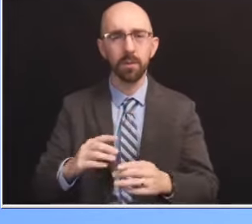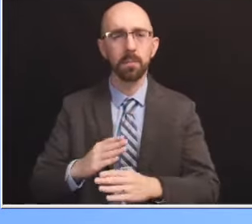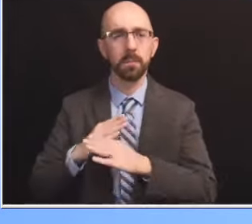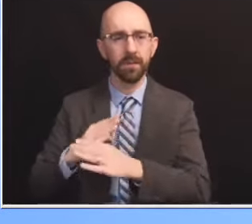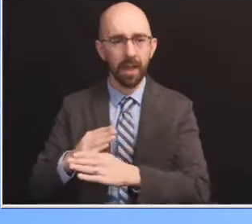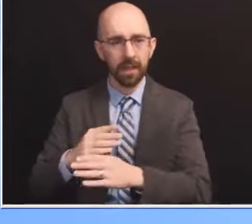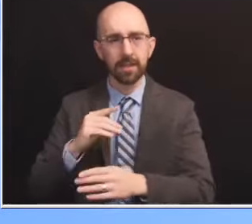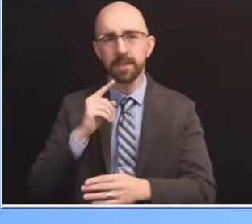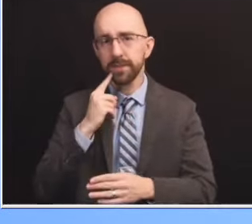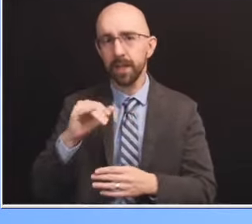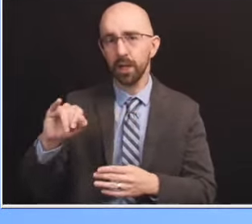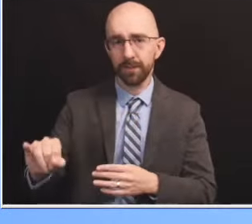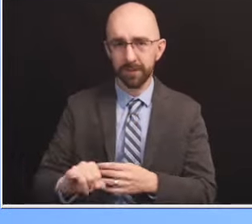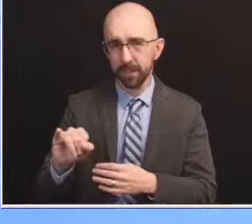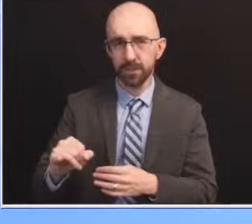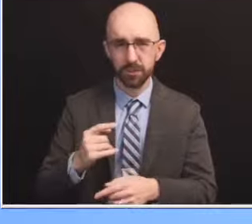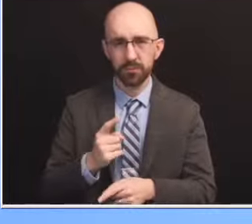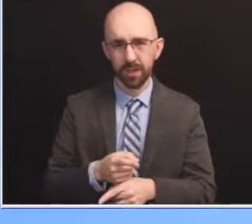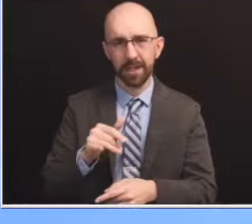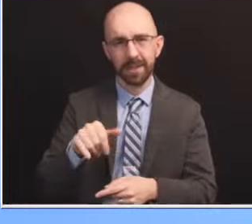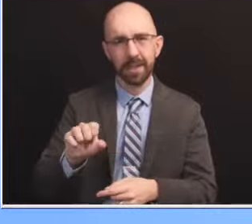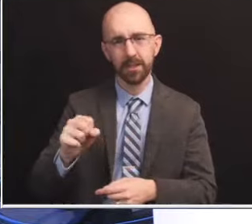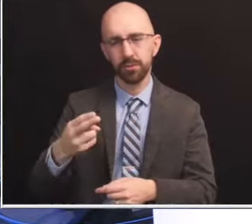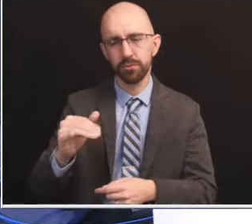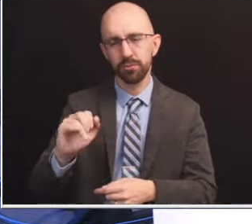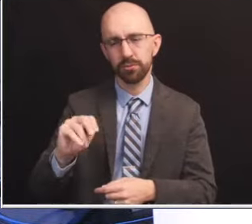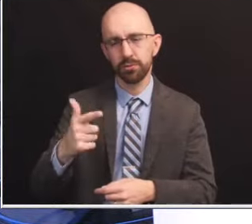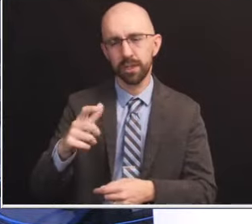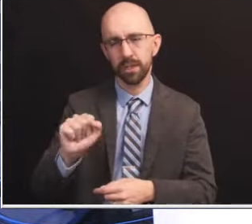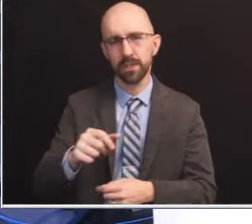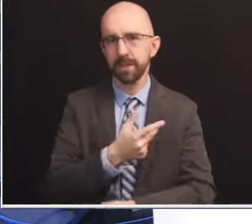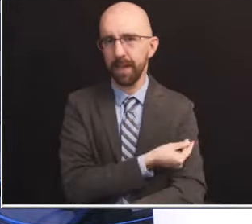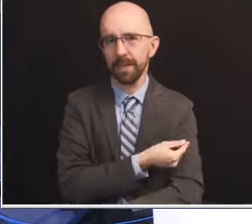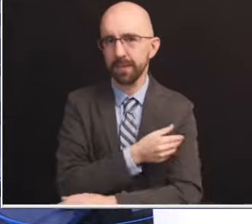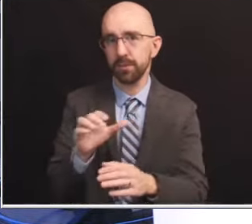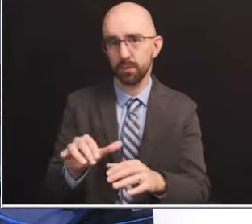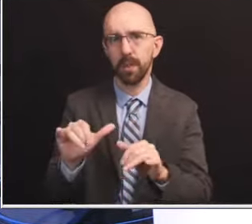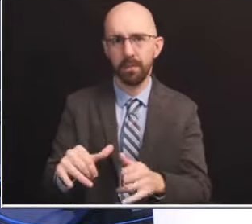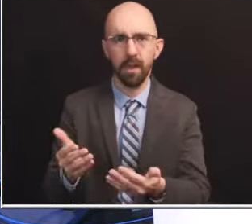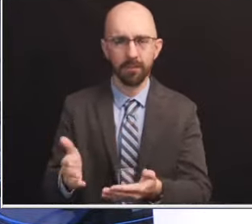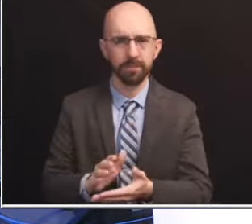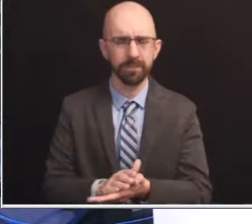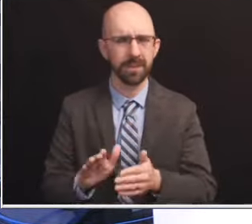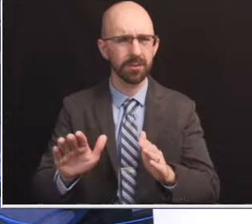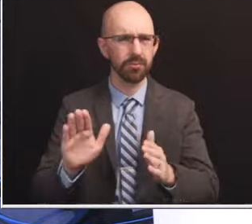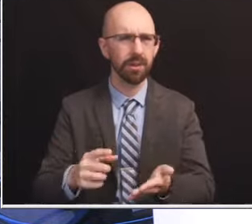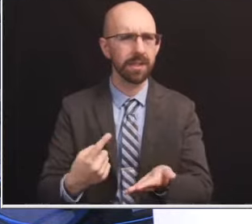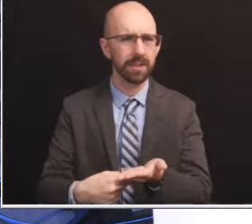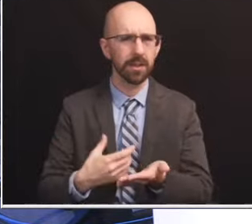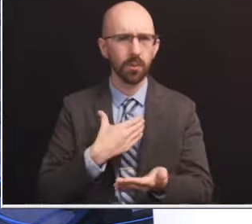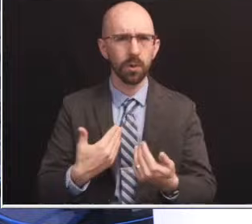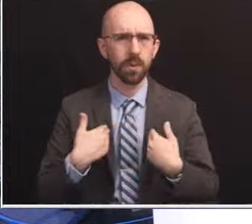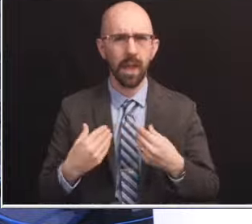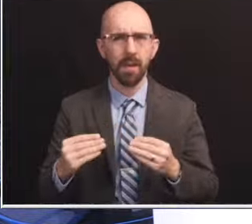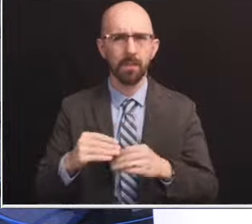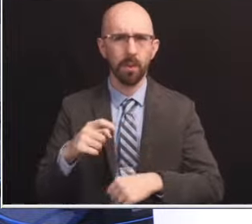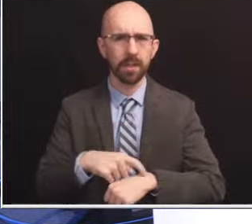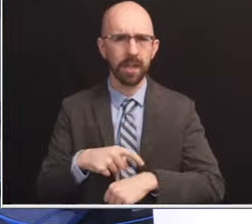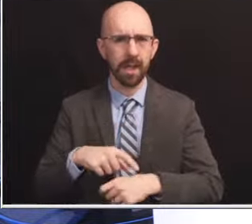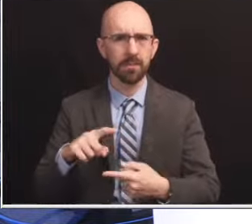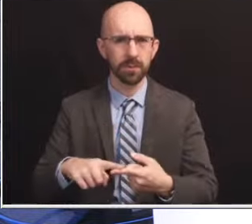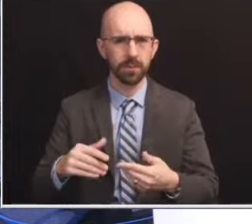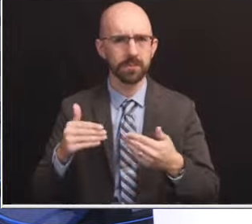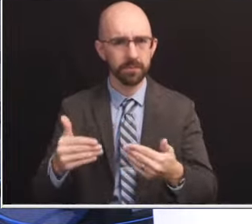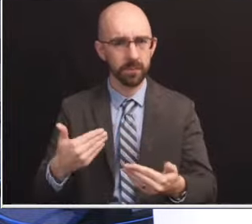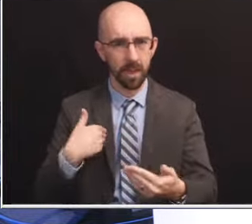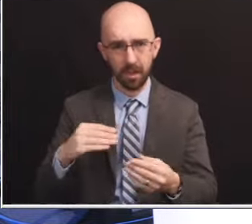infection, right? And that's what the shingles vaccine is doing. This is such a great discussion. I wish we had more time to do this. If you have any more